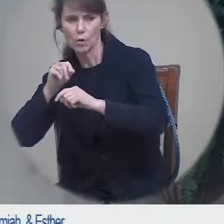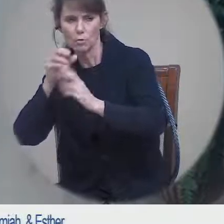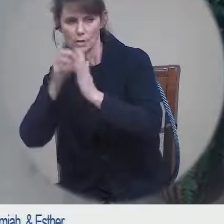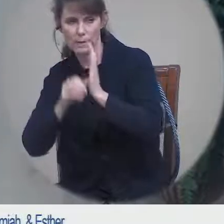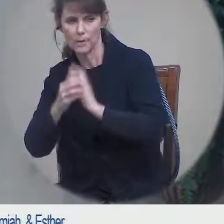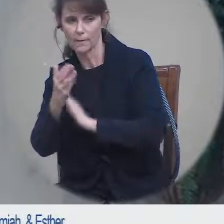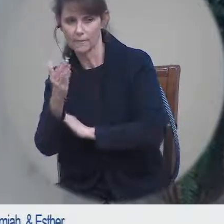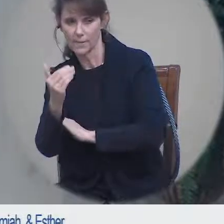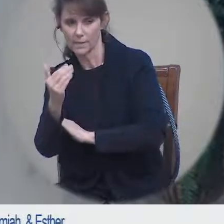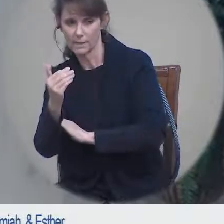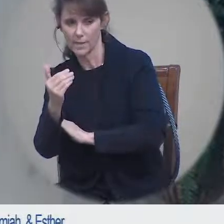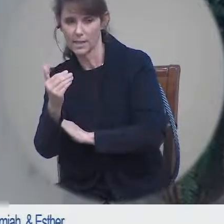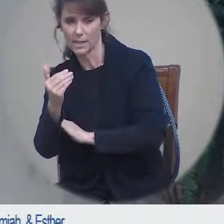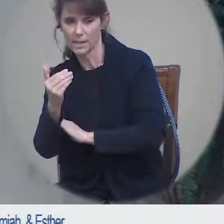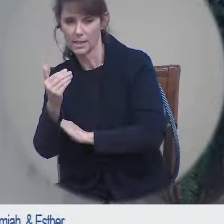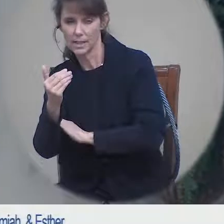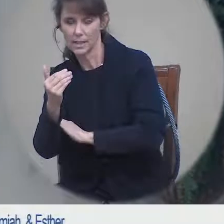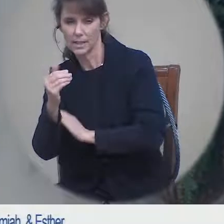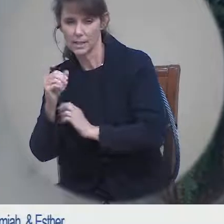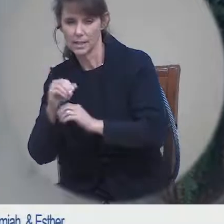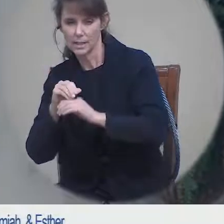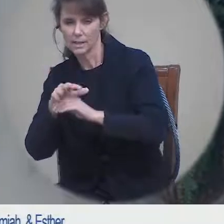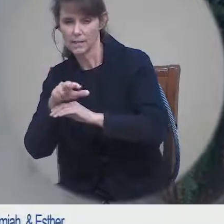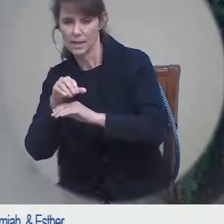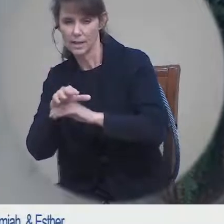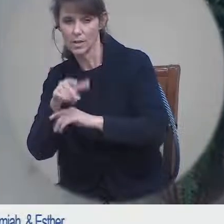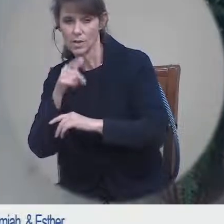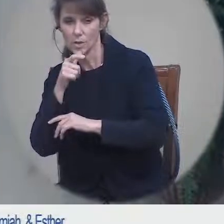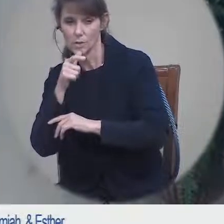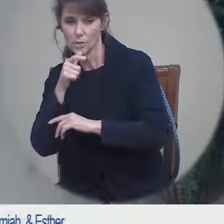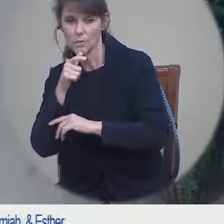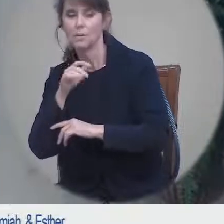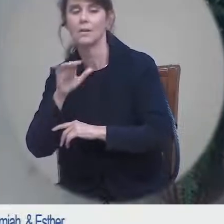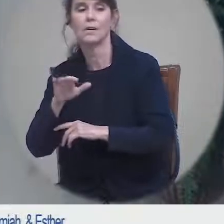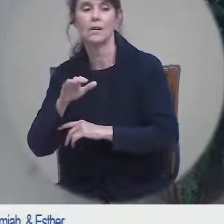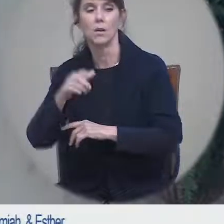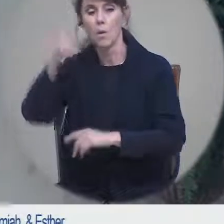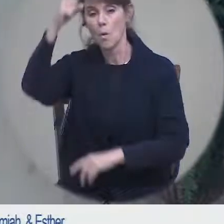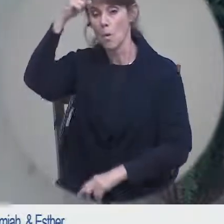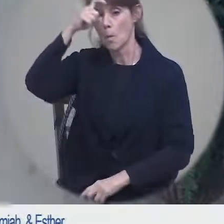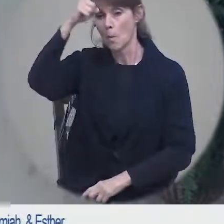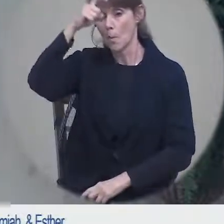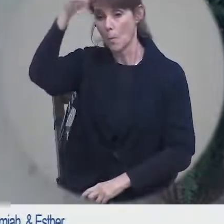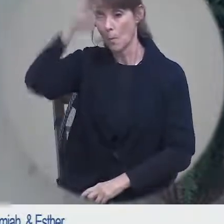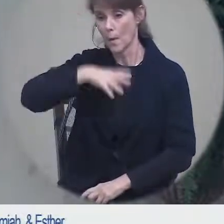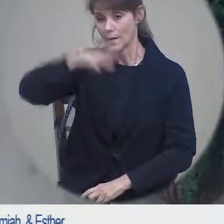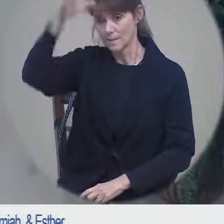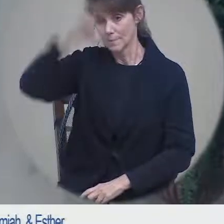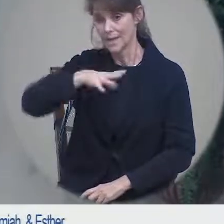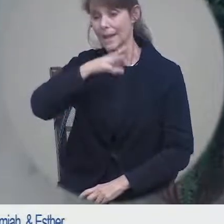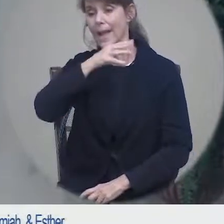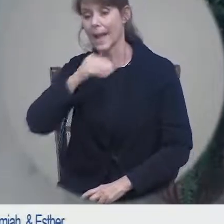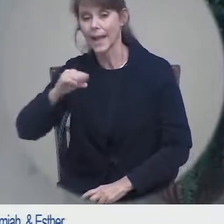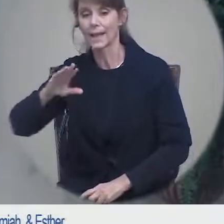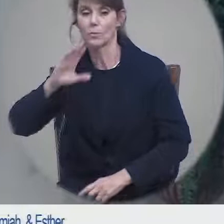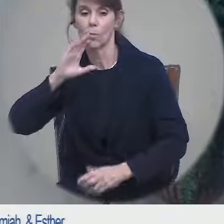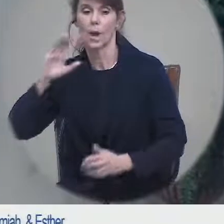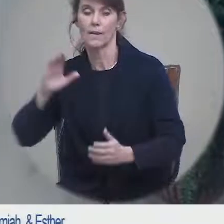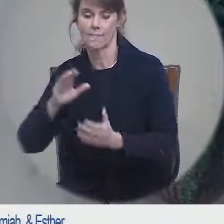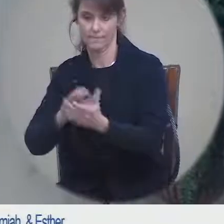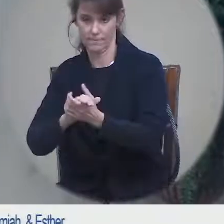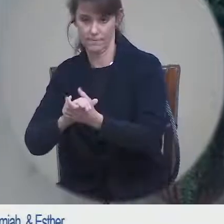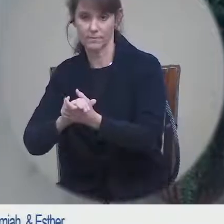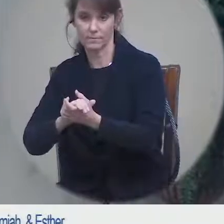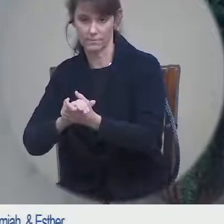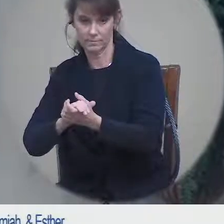6? The wise man and his wife. Yeah, the wise men and his wife. And I kind of